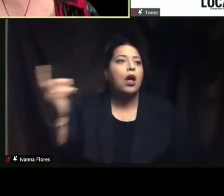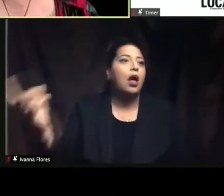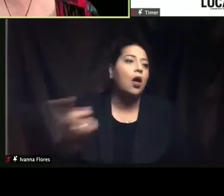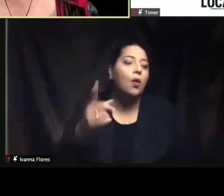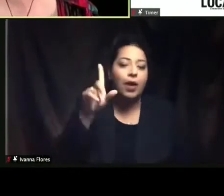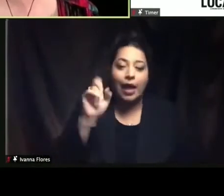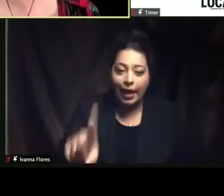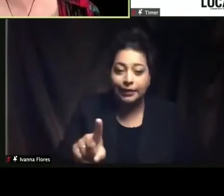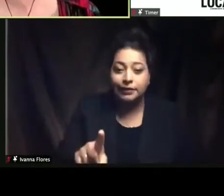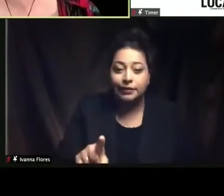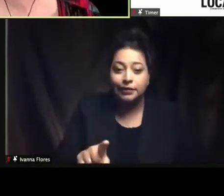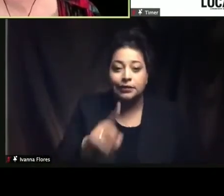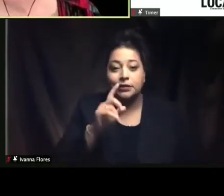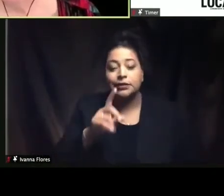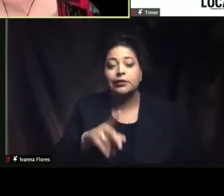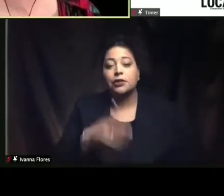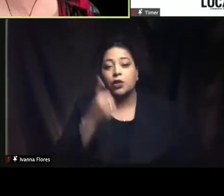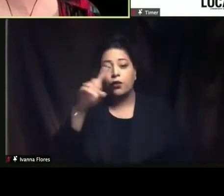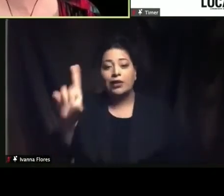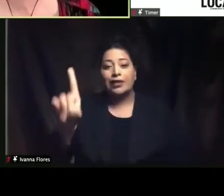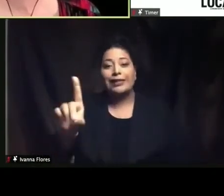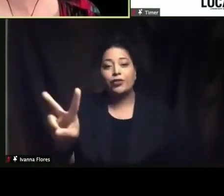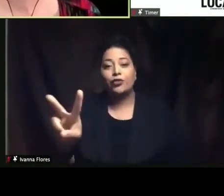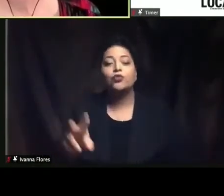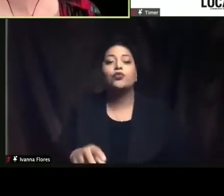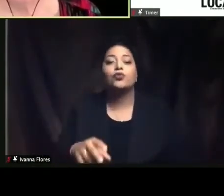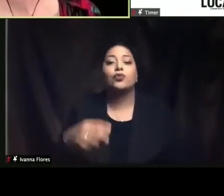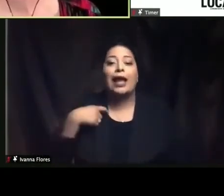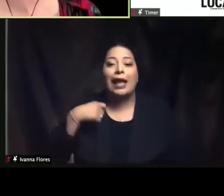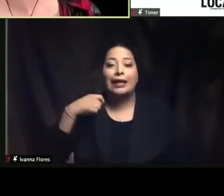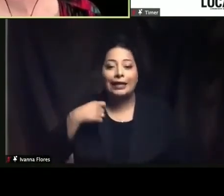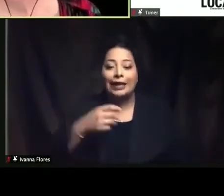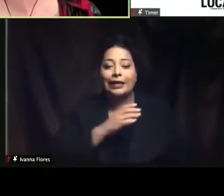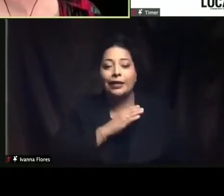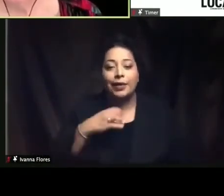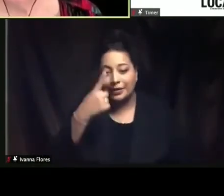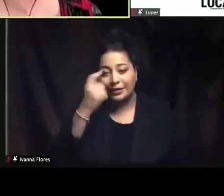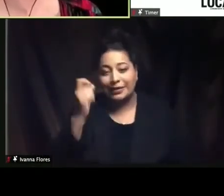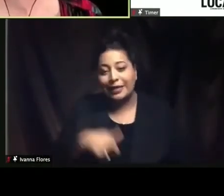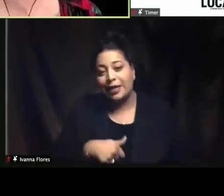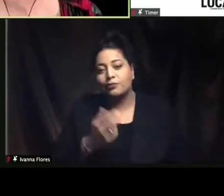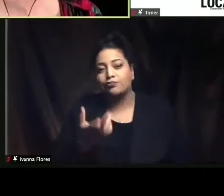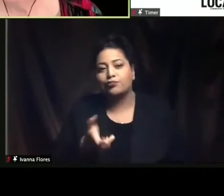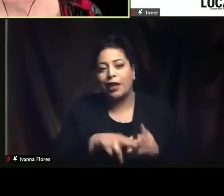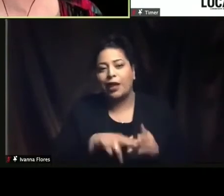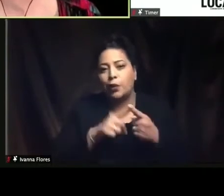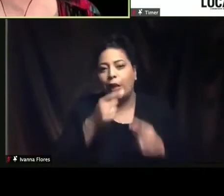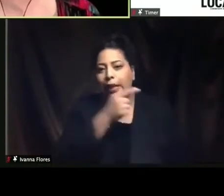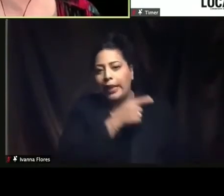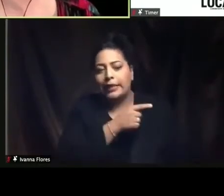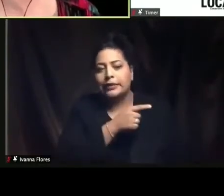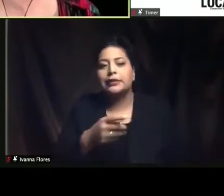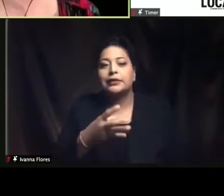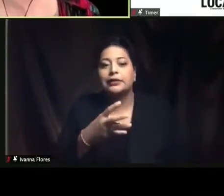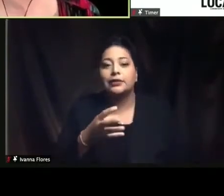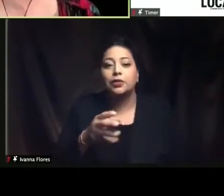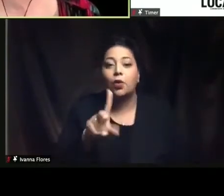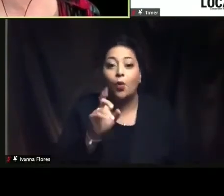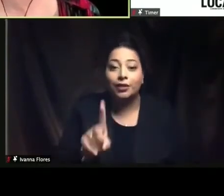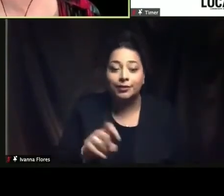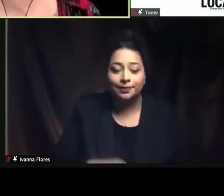Park District 2 candidate forum, since they're piggybacking on this forum today. And that question